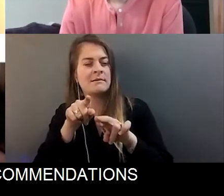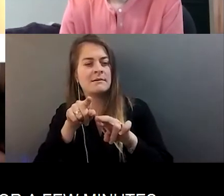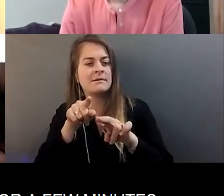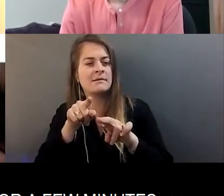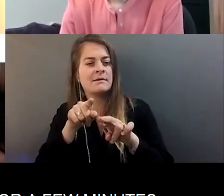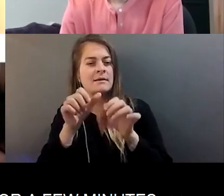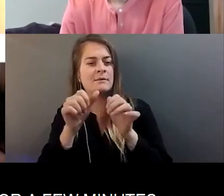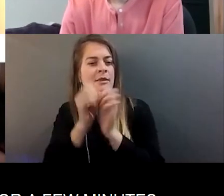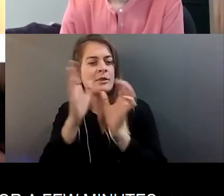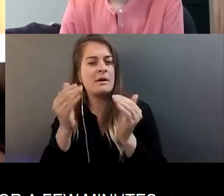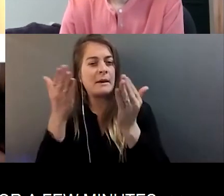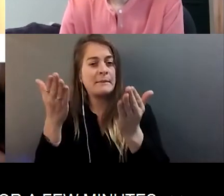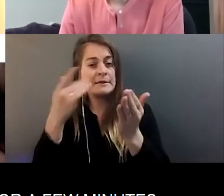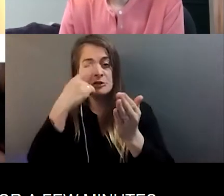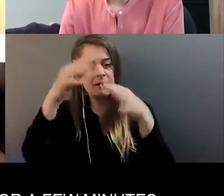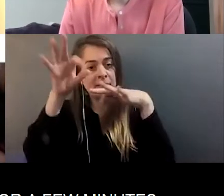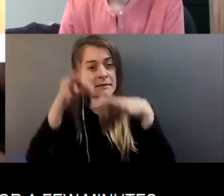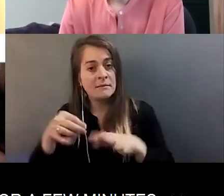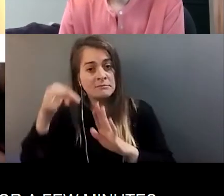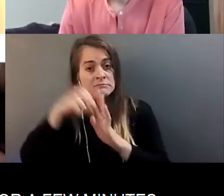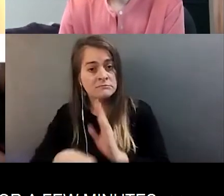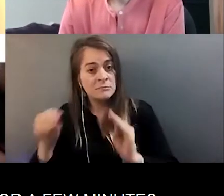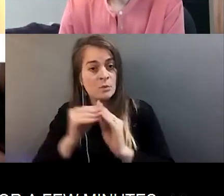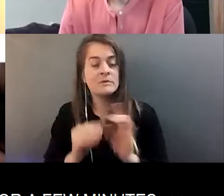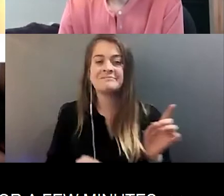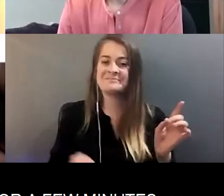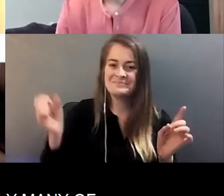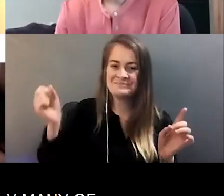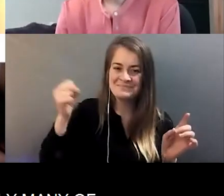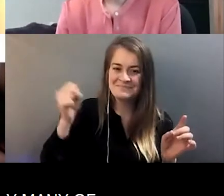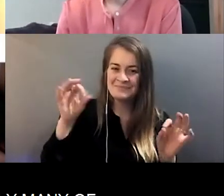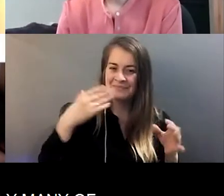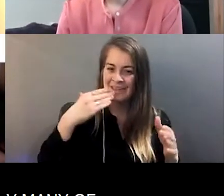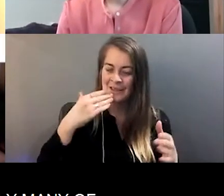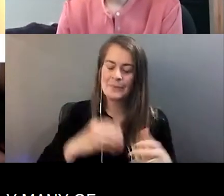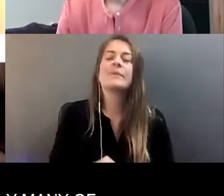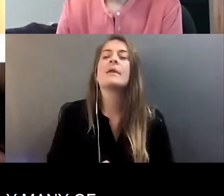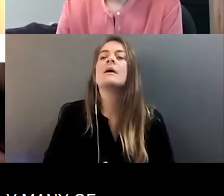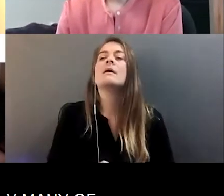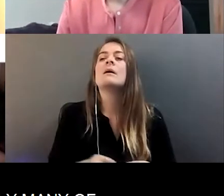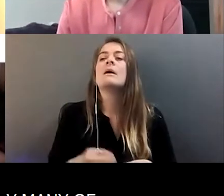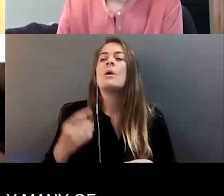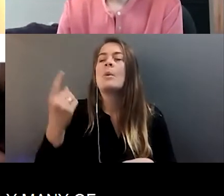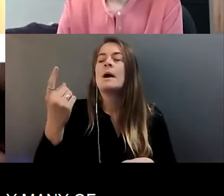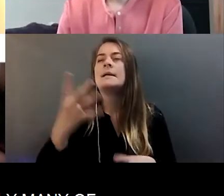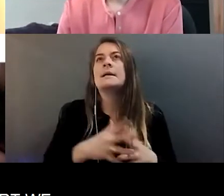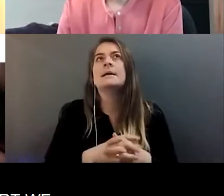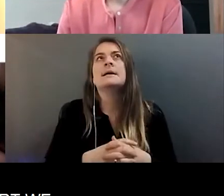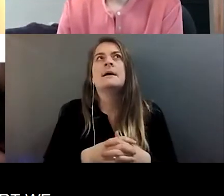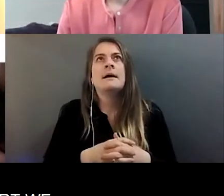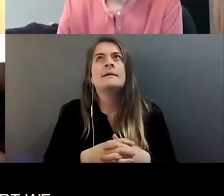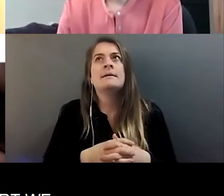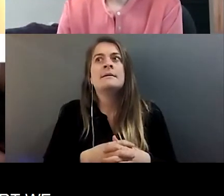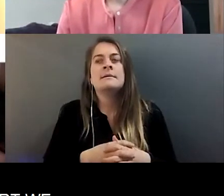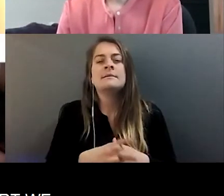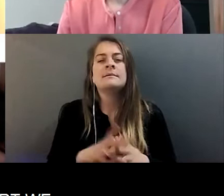I'll turn the floor over to you for a few minutes. Thanks. So one of the probably many of you are aware of the report